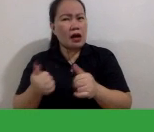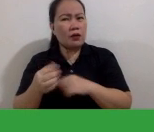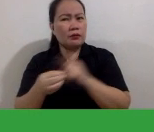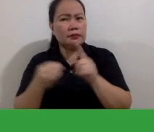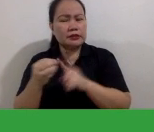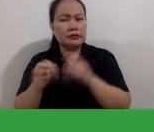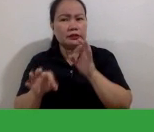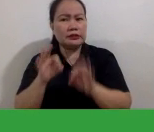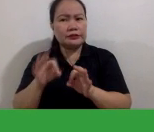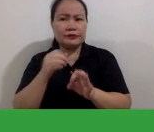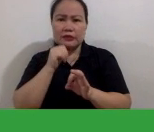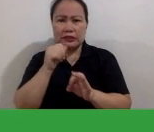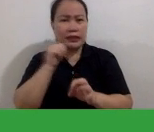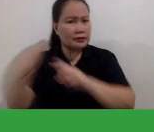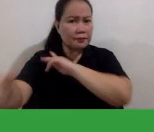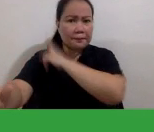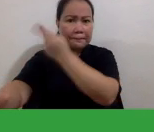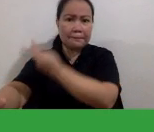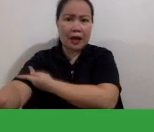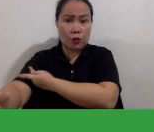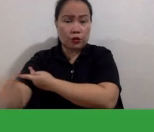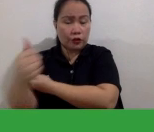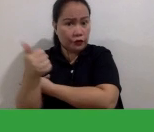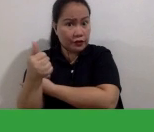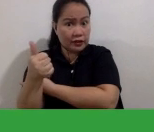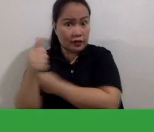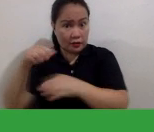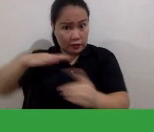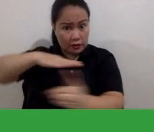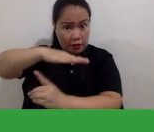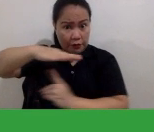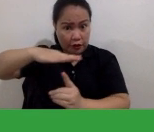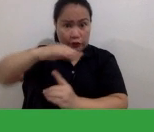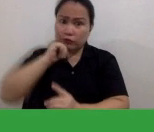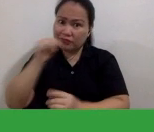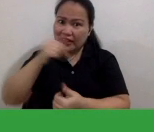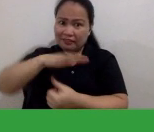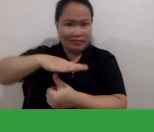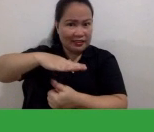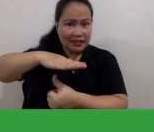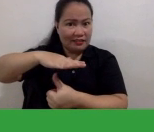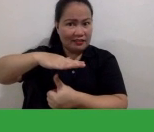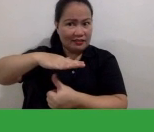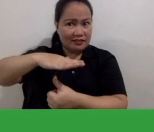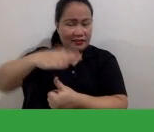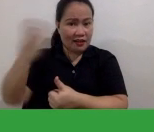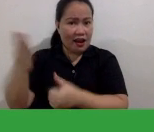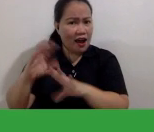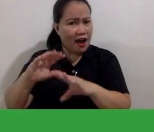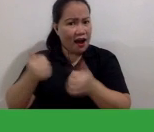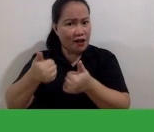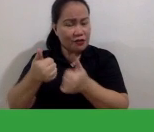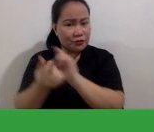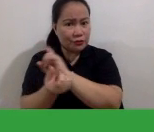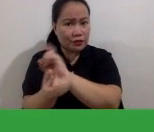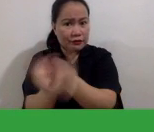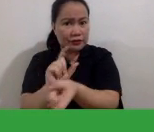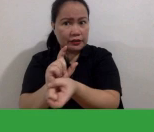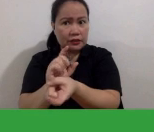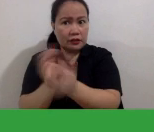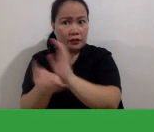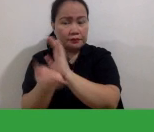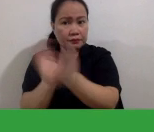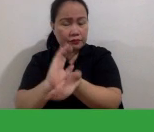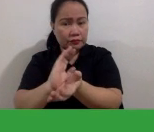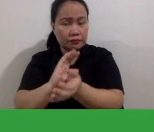Okay. Now, paano kapag hindi naka-power of 10 ang ating denominator? So, paano natin siya i-convert sa decimal